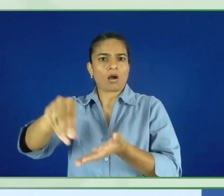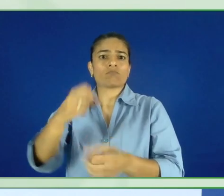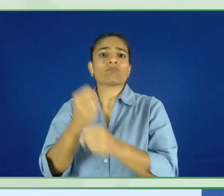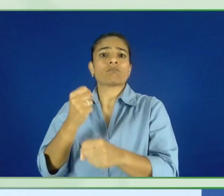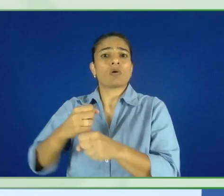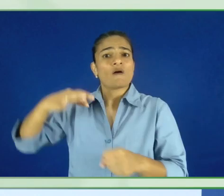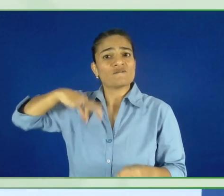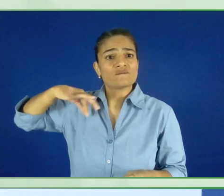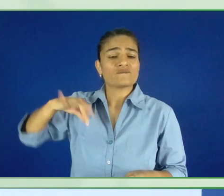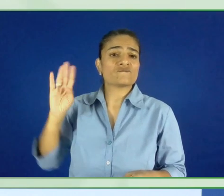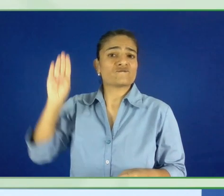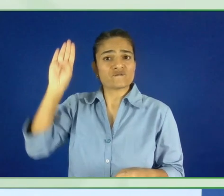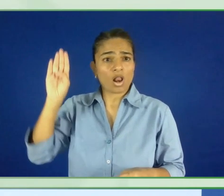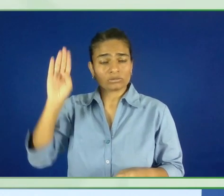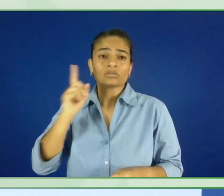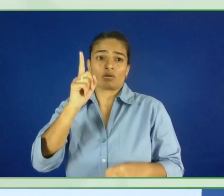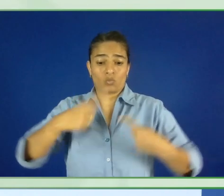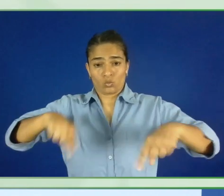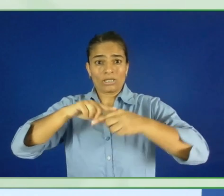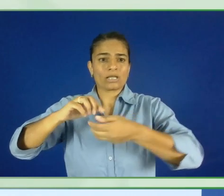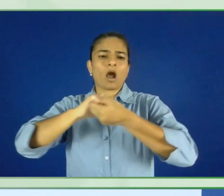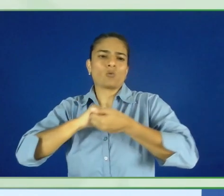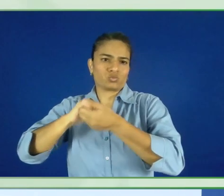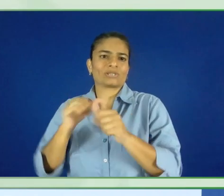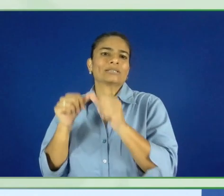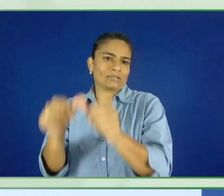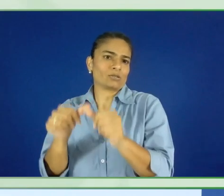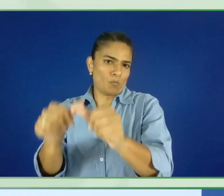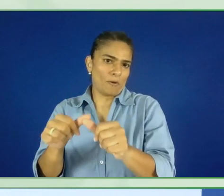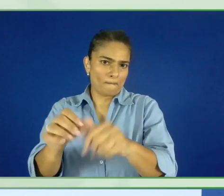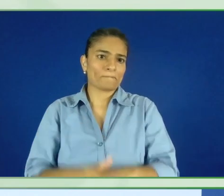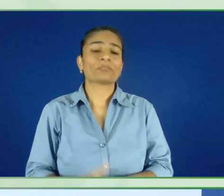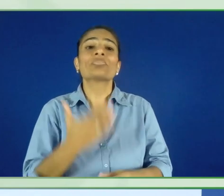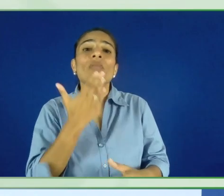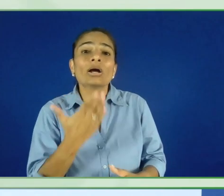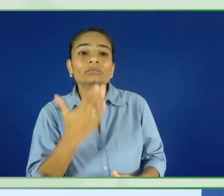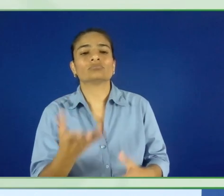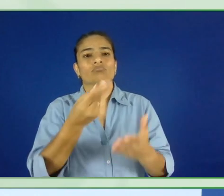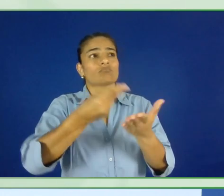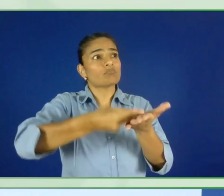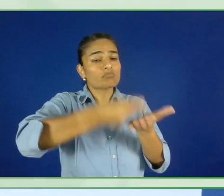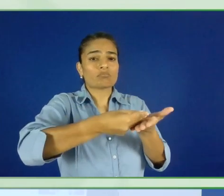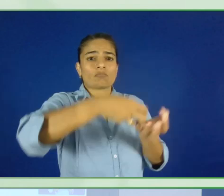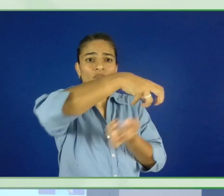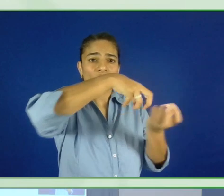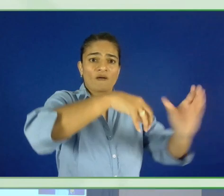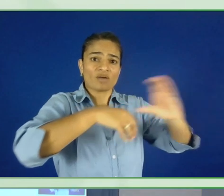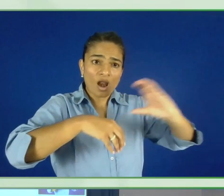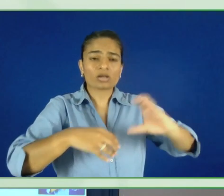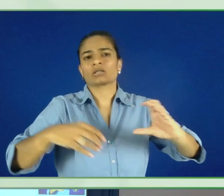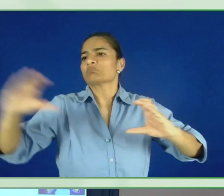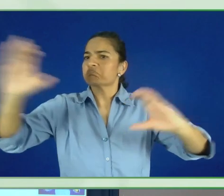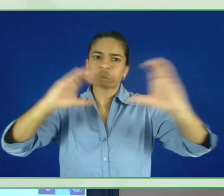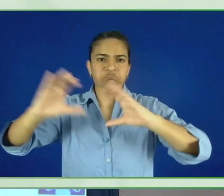the public and the private sectors. Next slide, please. So now that you know a little bit more about us, I